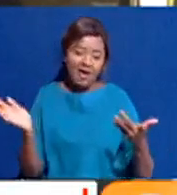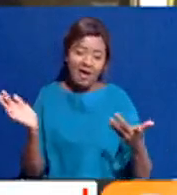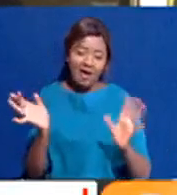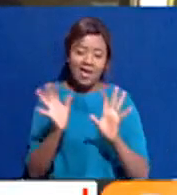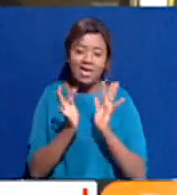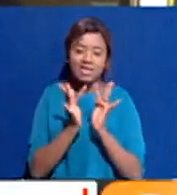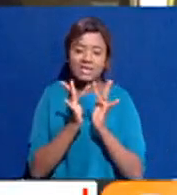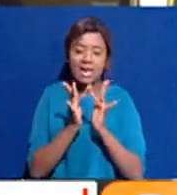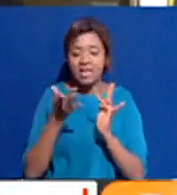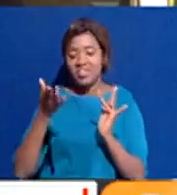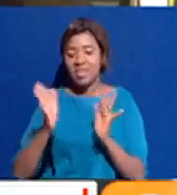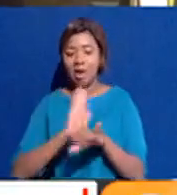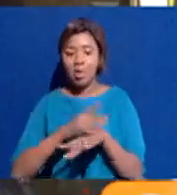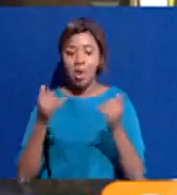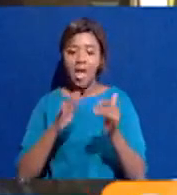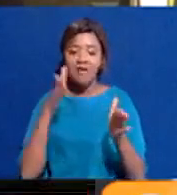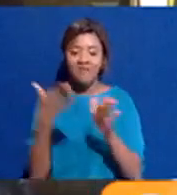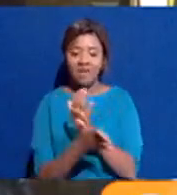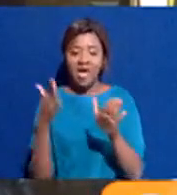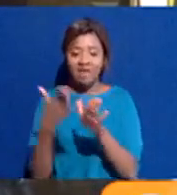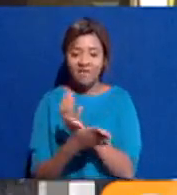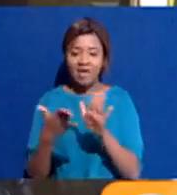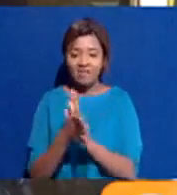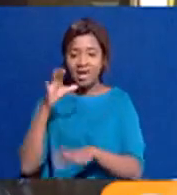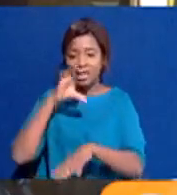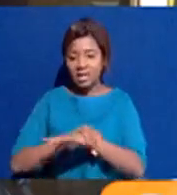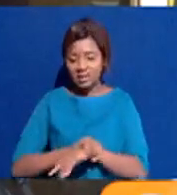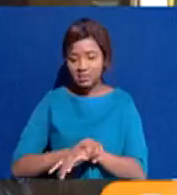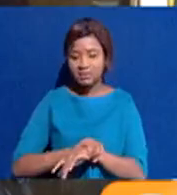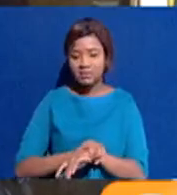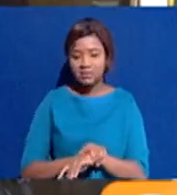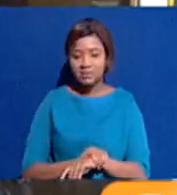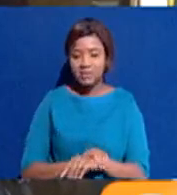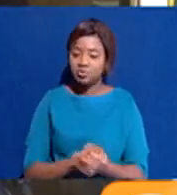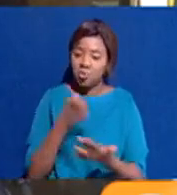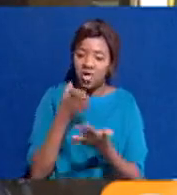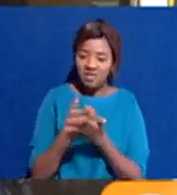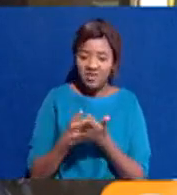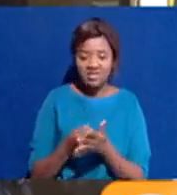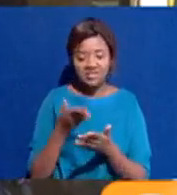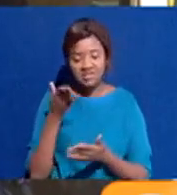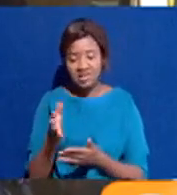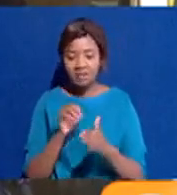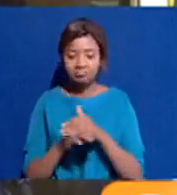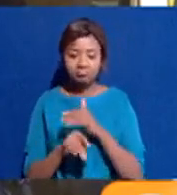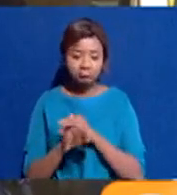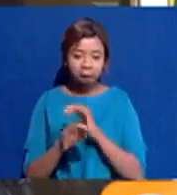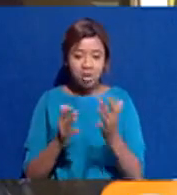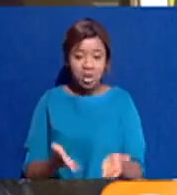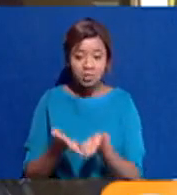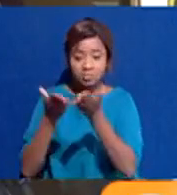linked such that electronically that evidence can be presented before